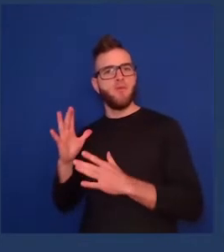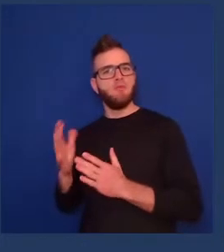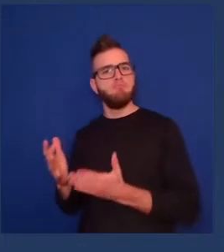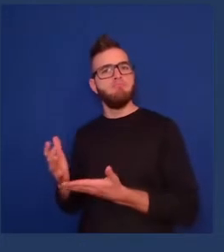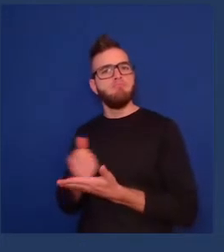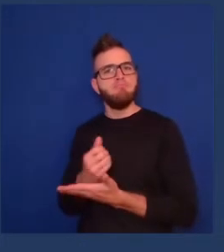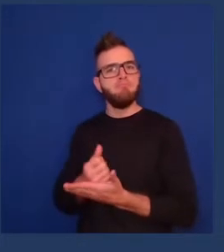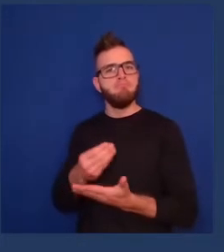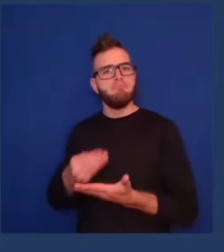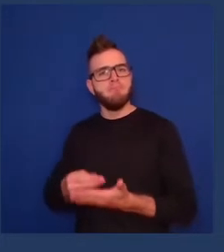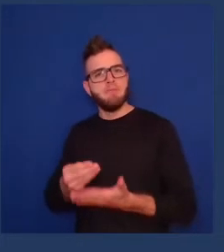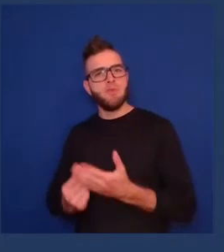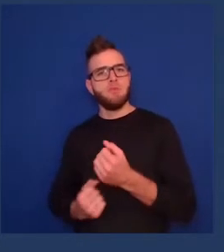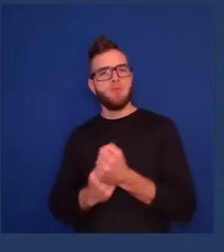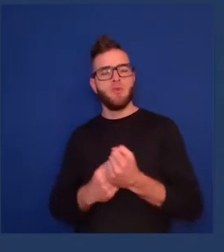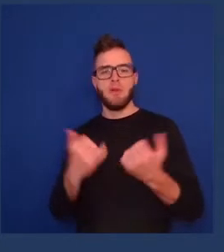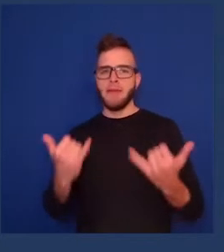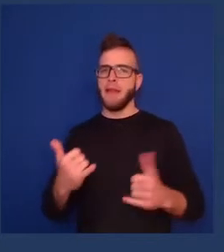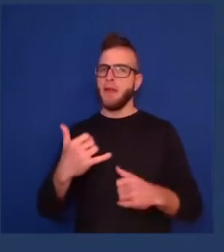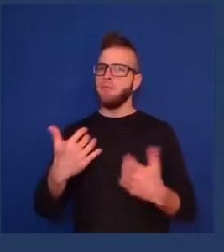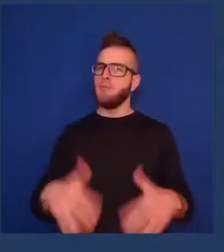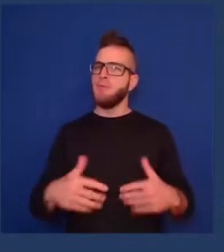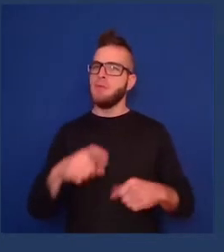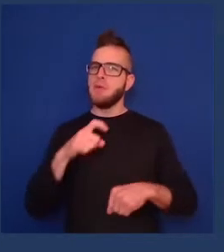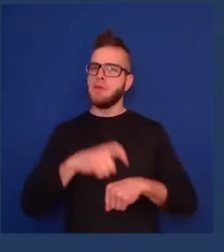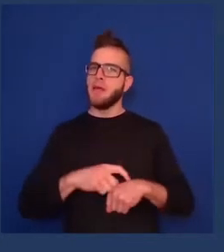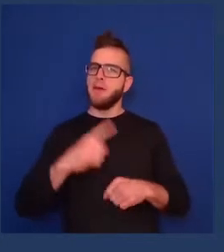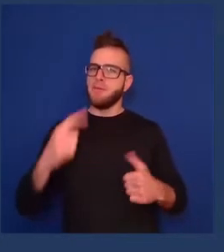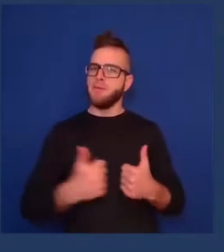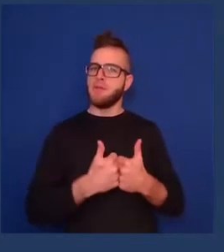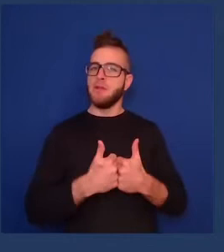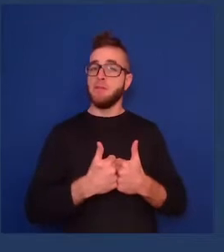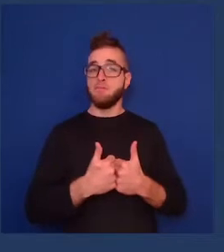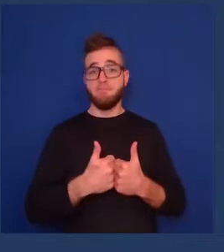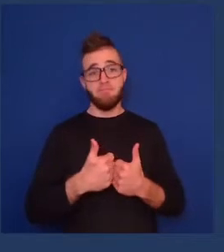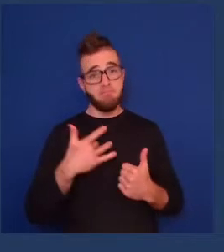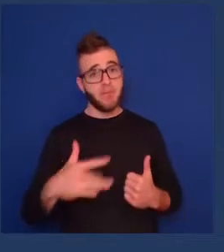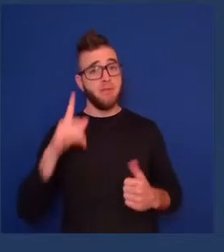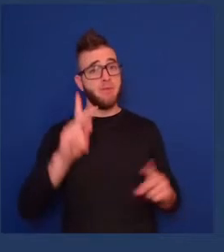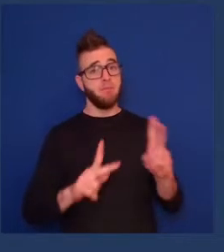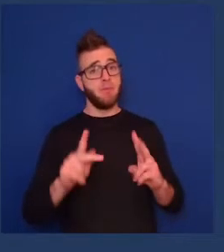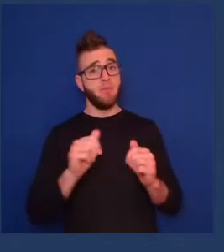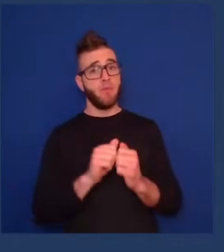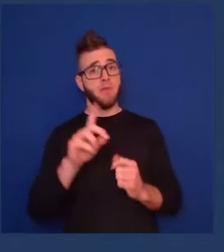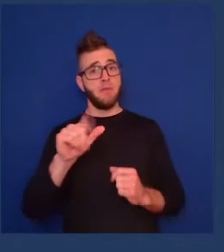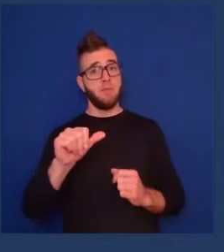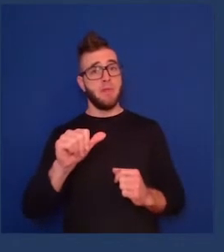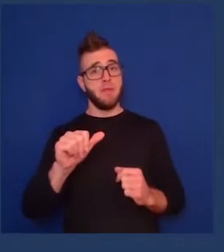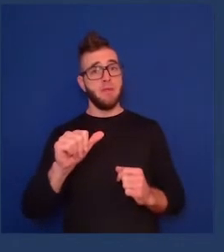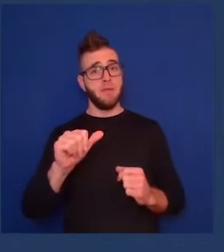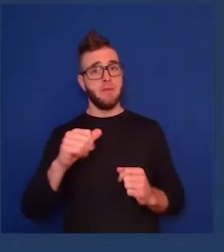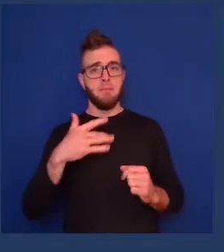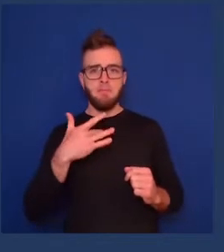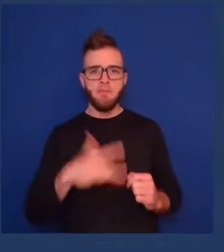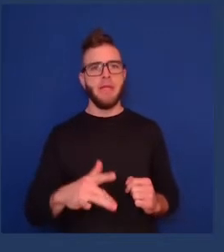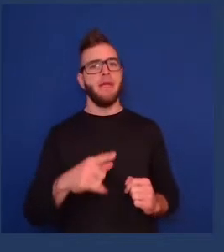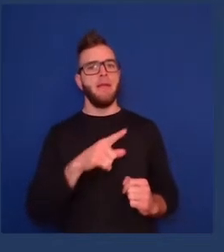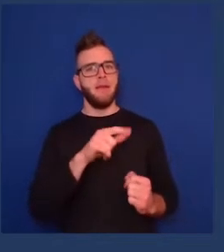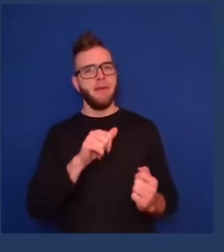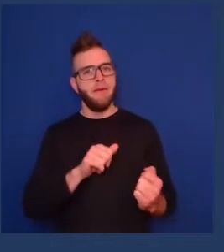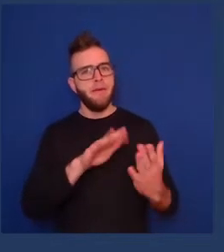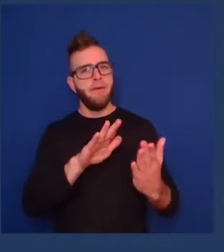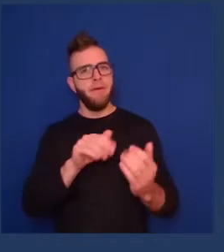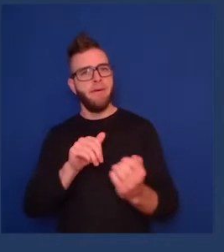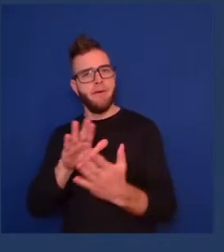challenge, often for people with disabilities, as they're needing to work like all of us in new and different ways. It is a